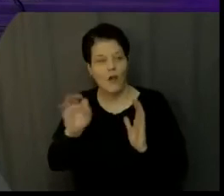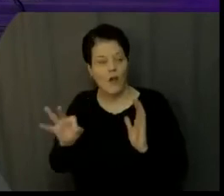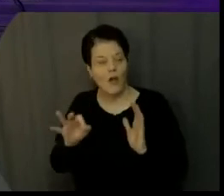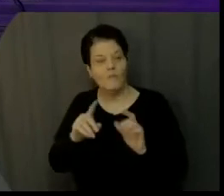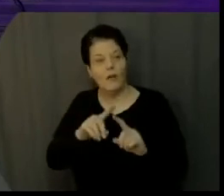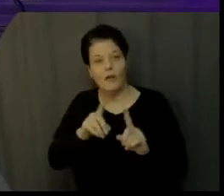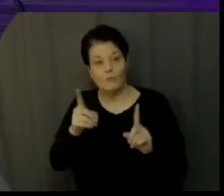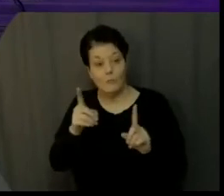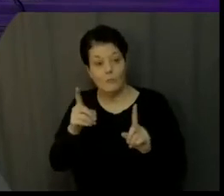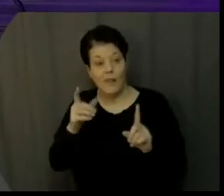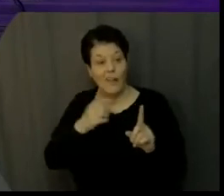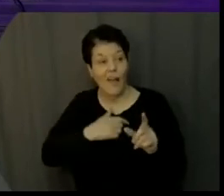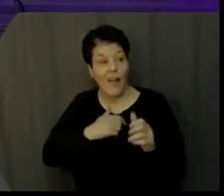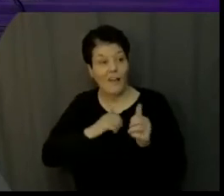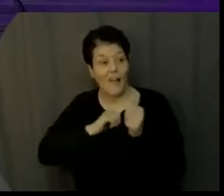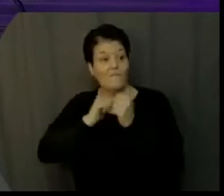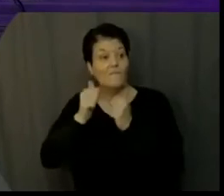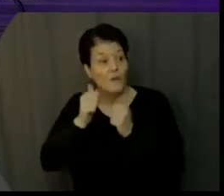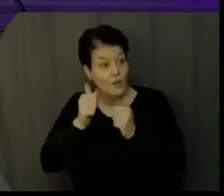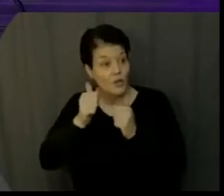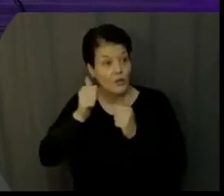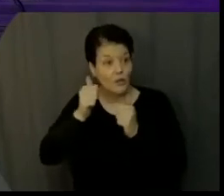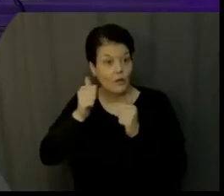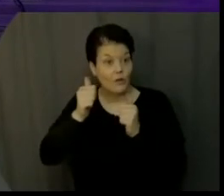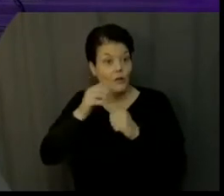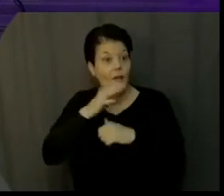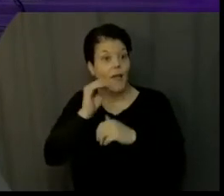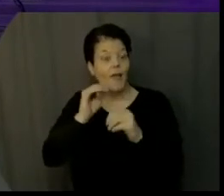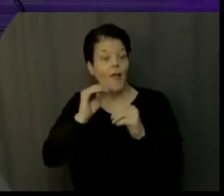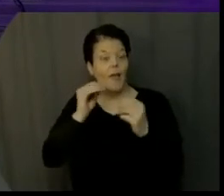faster than I would have if I was just on my own.